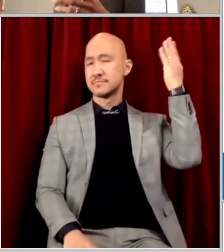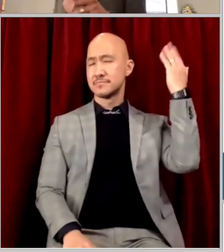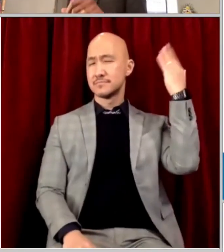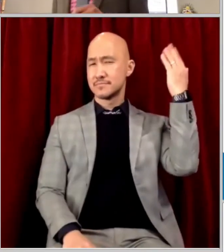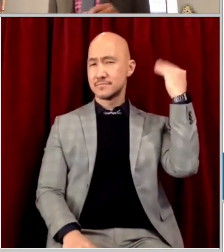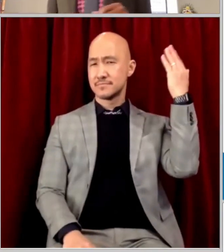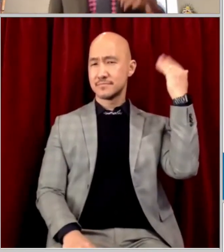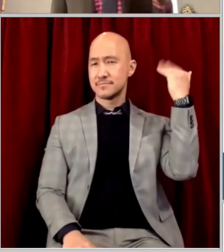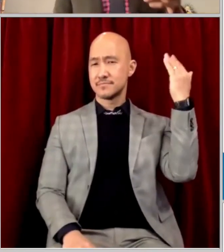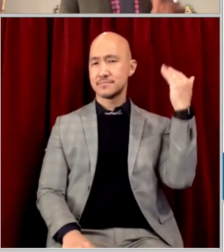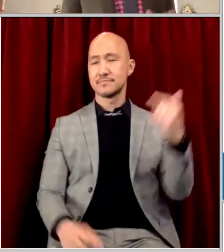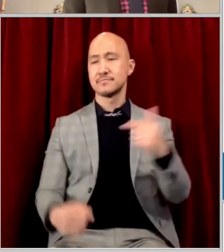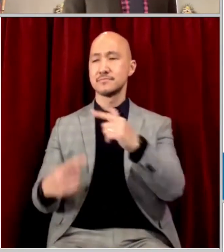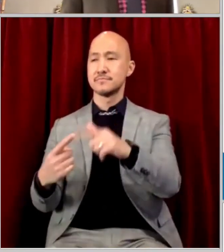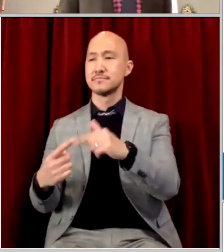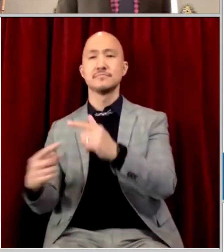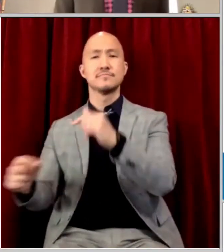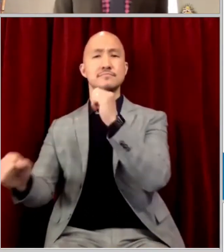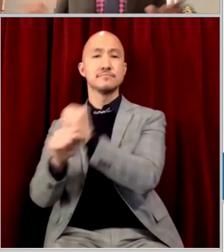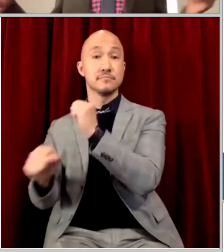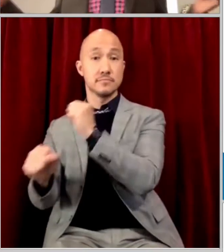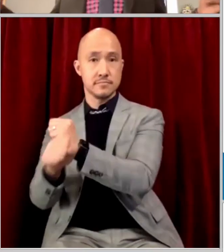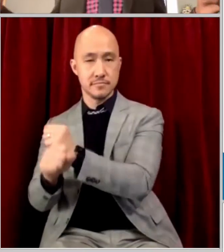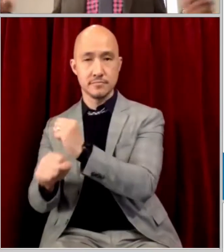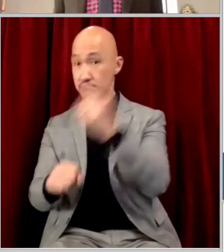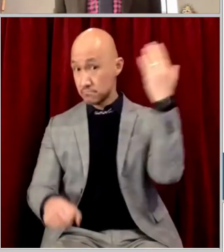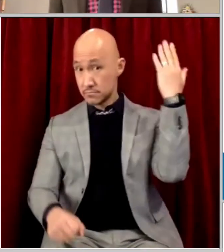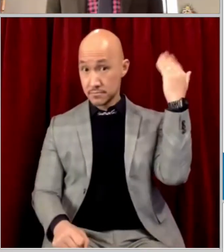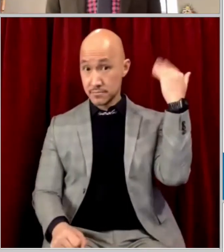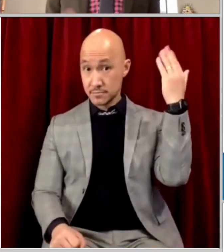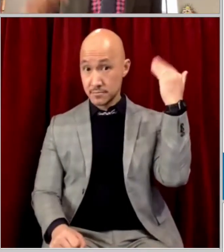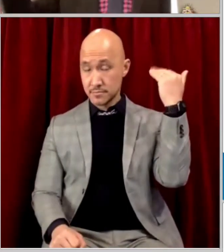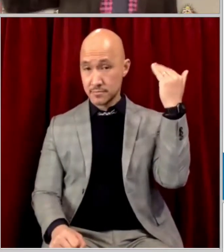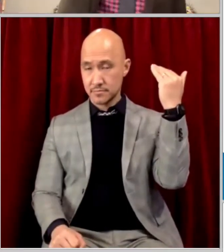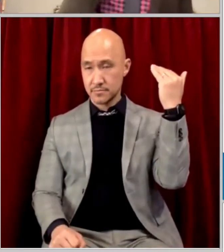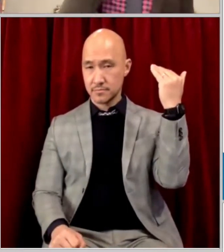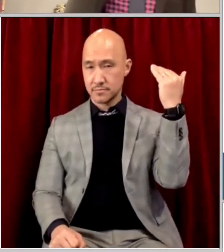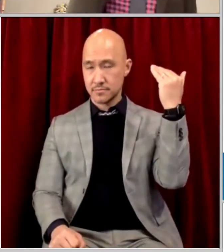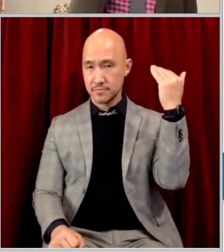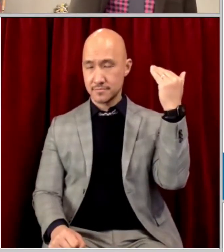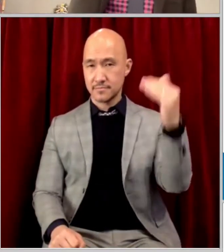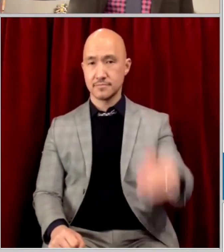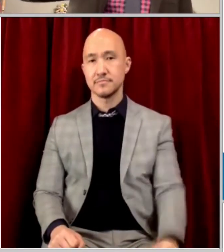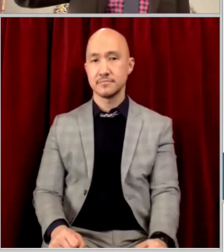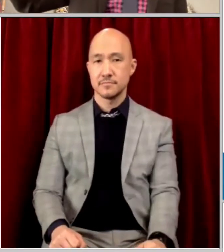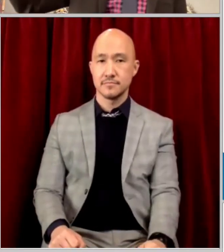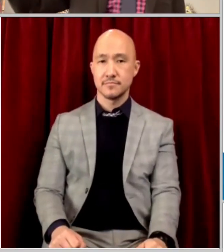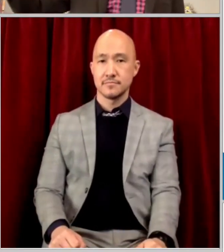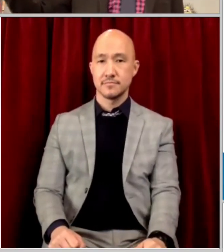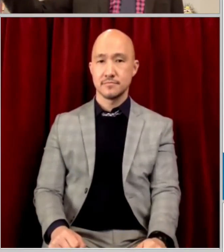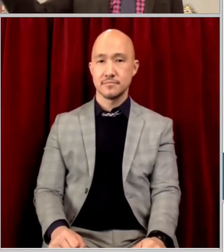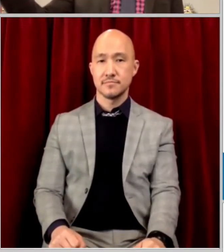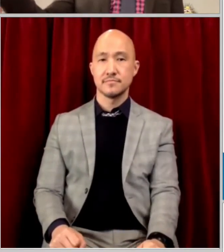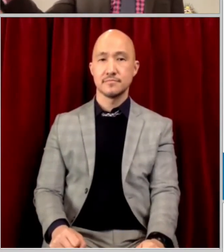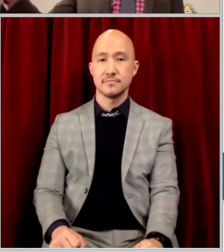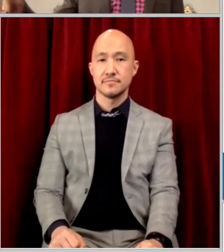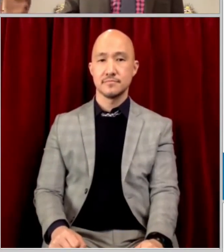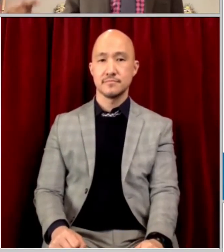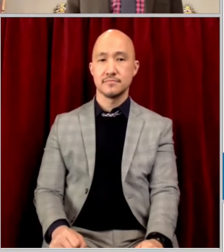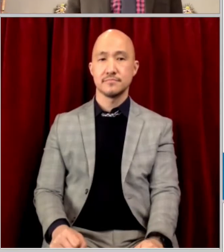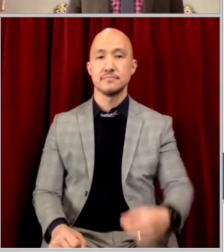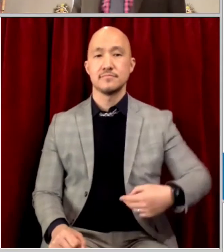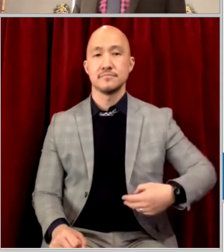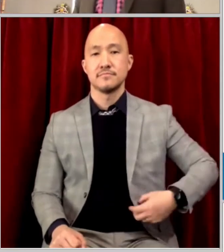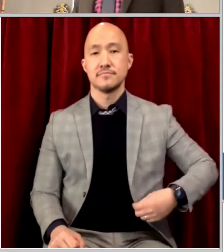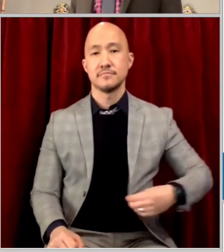too far, right? But one of the things I used to do, especially in a large organization, I would list everybody's name that's in that